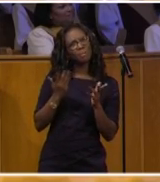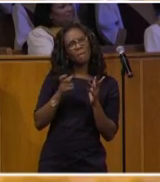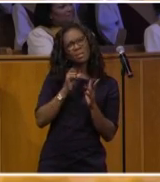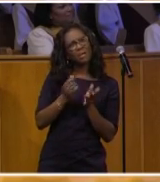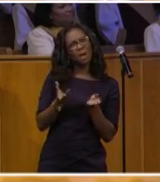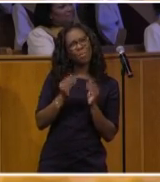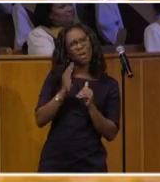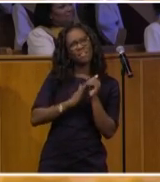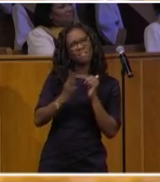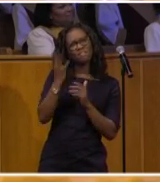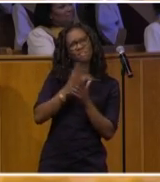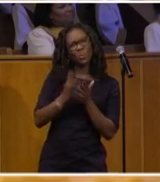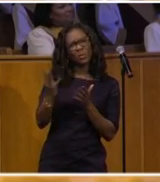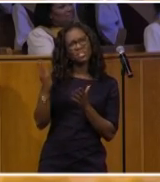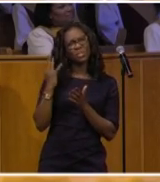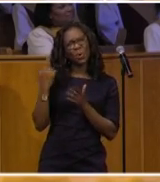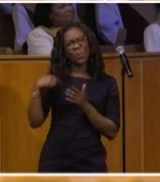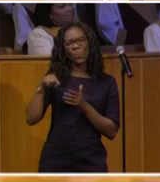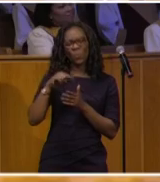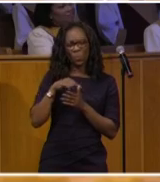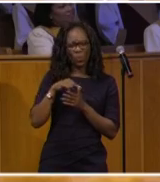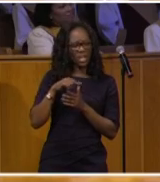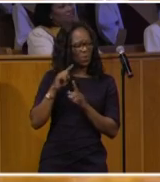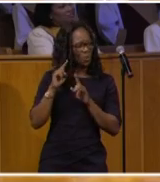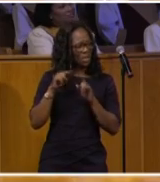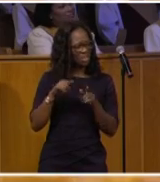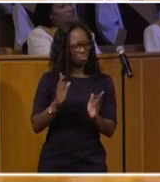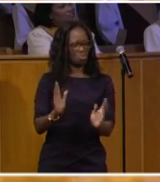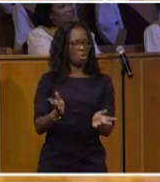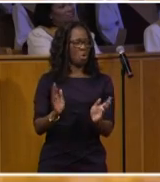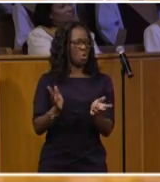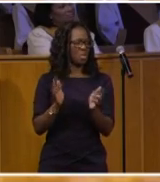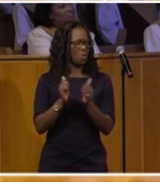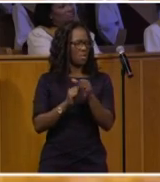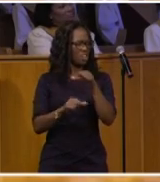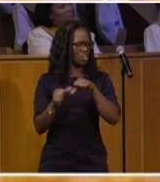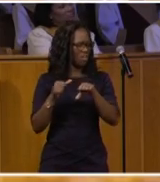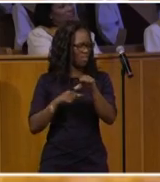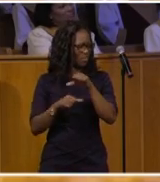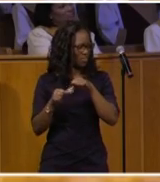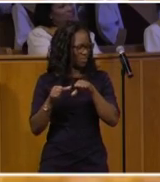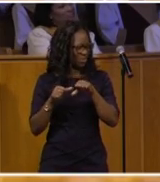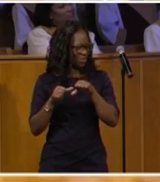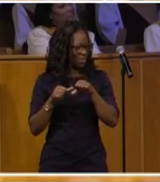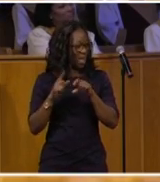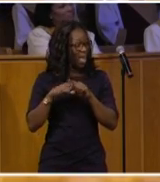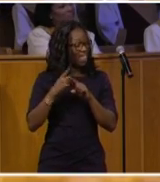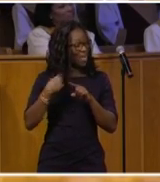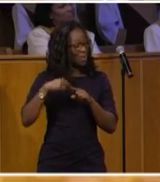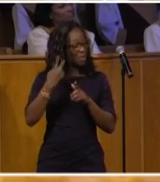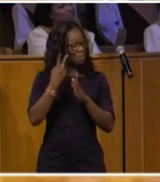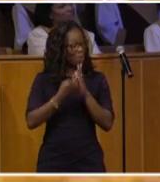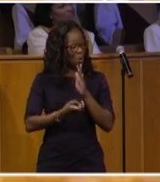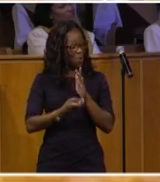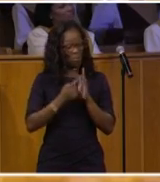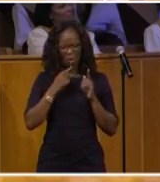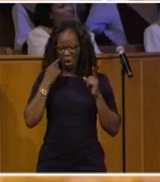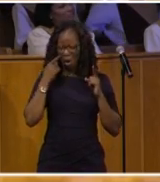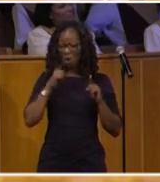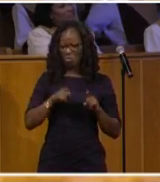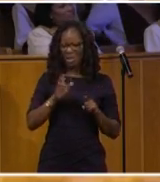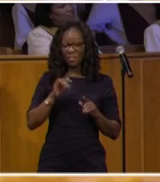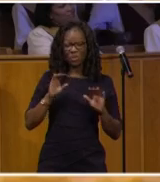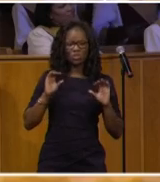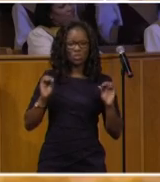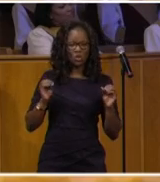more than 4 weeks ago. We were in conversation with each other. And we both said, there is